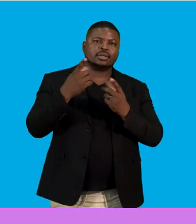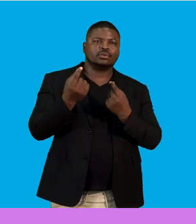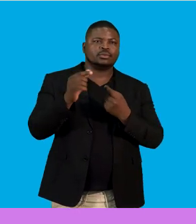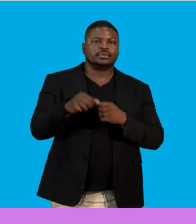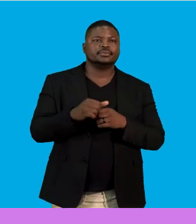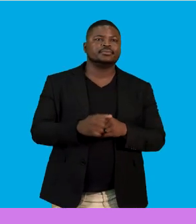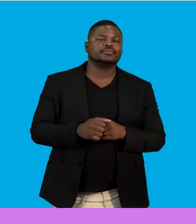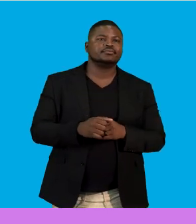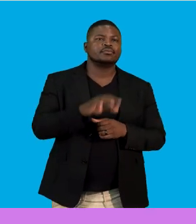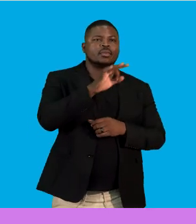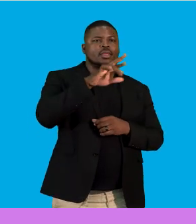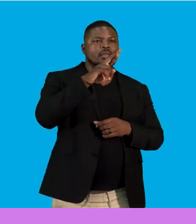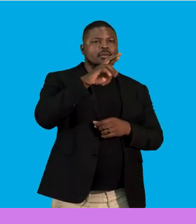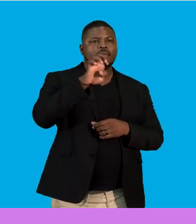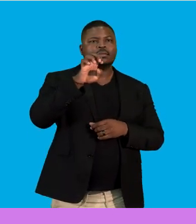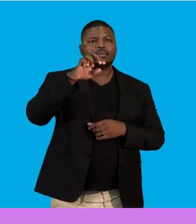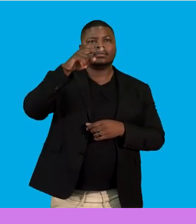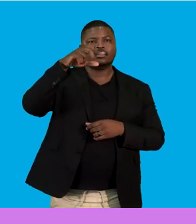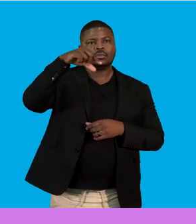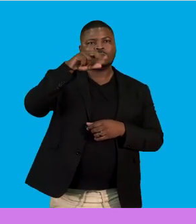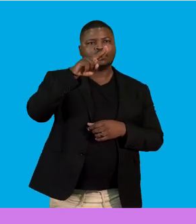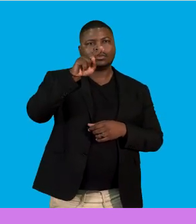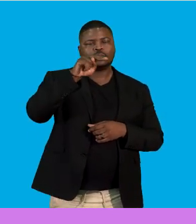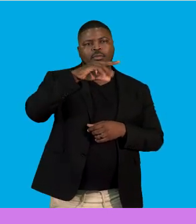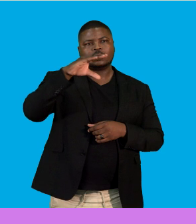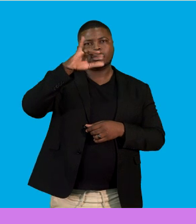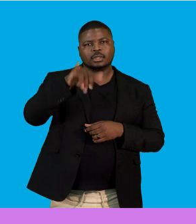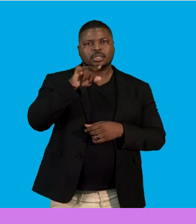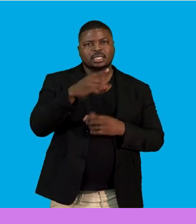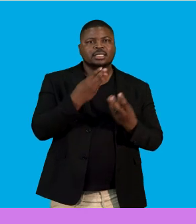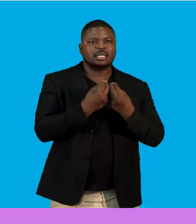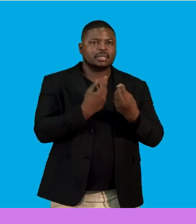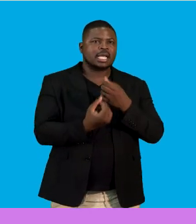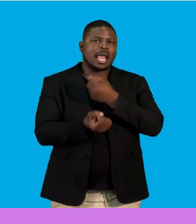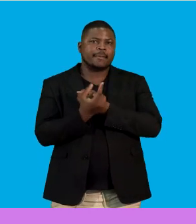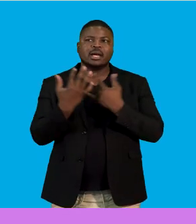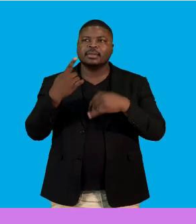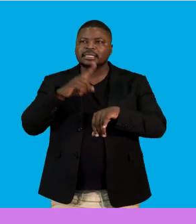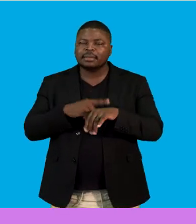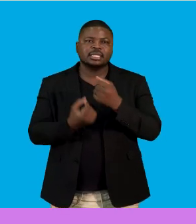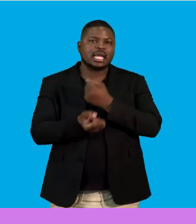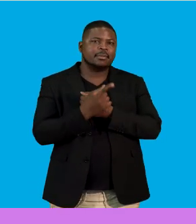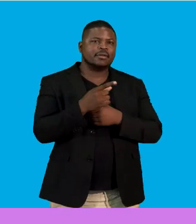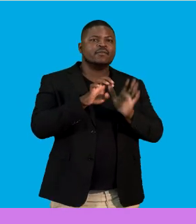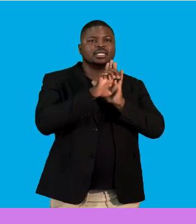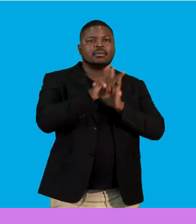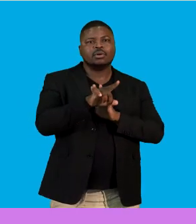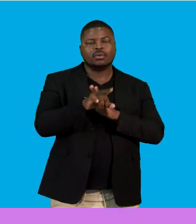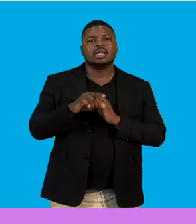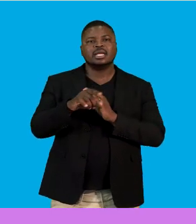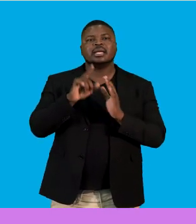word frequency, and we define it as the number of times something appears or happens. For an example, the frequency of color blue